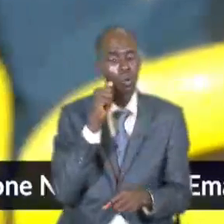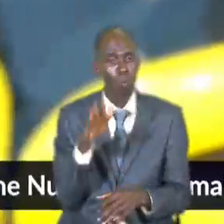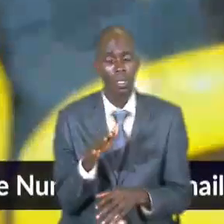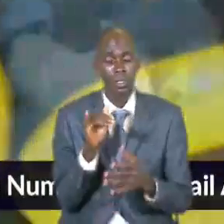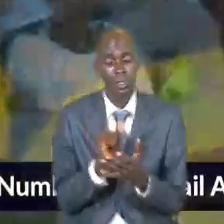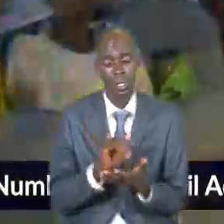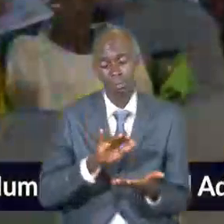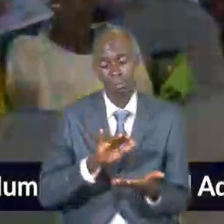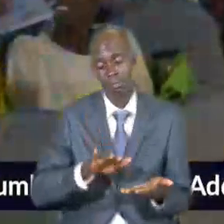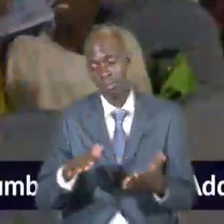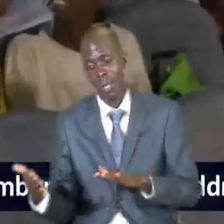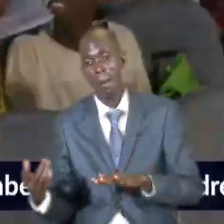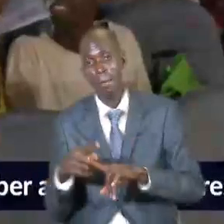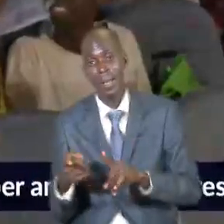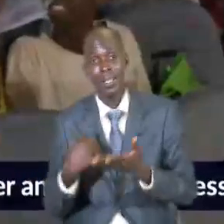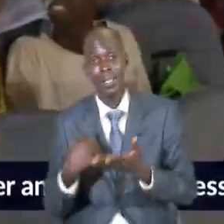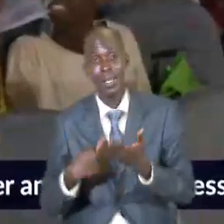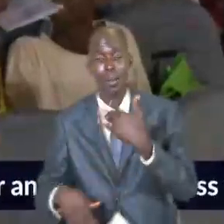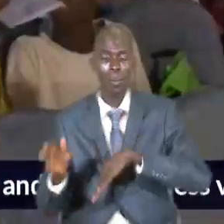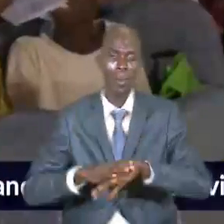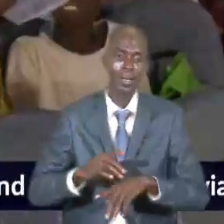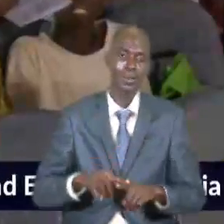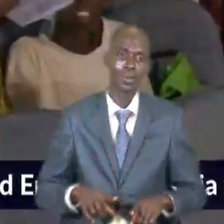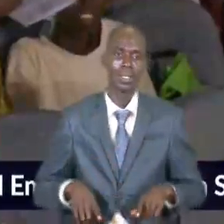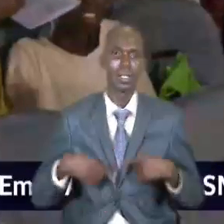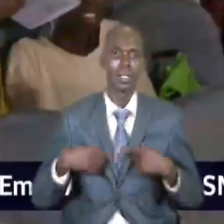life after the final amen.